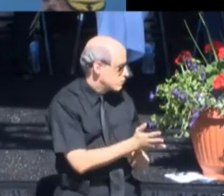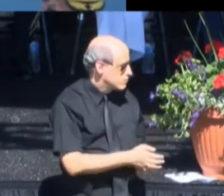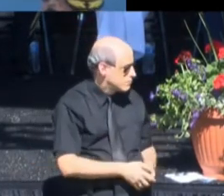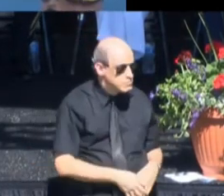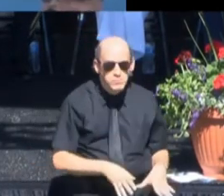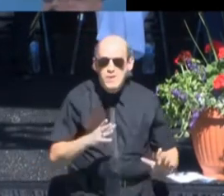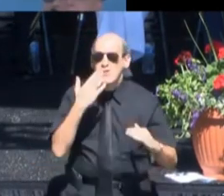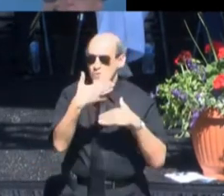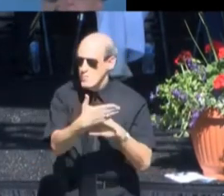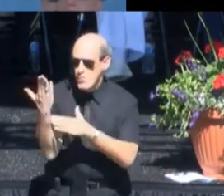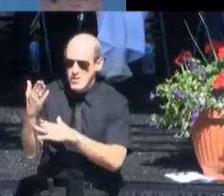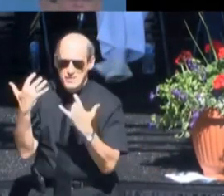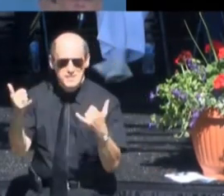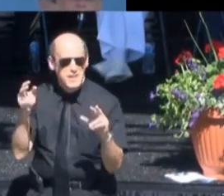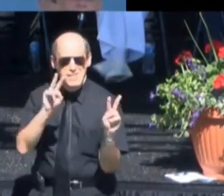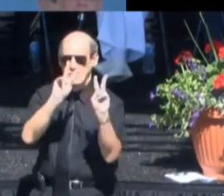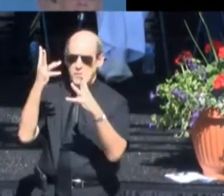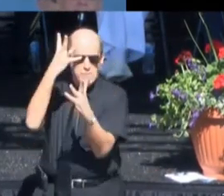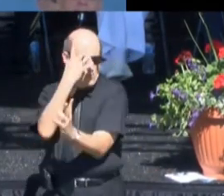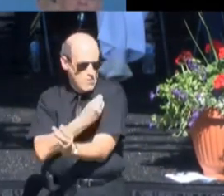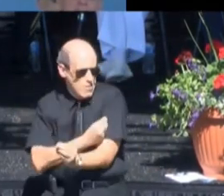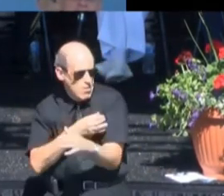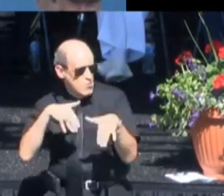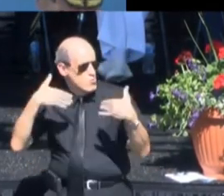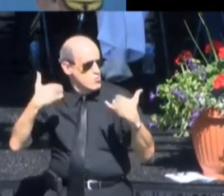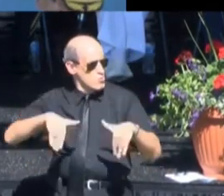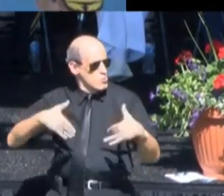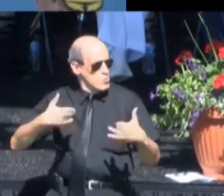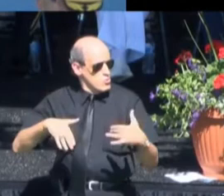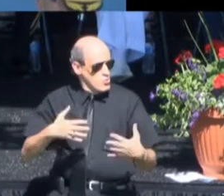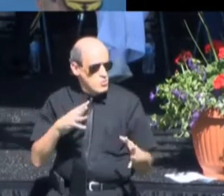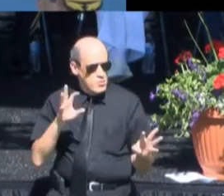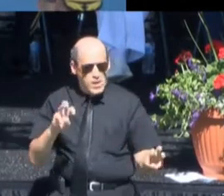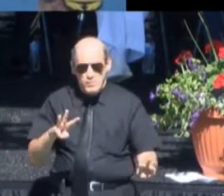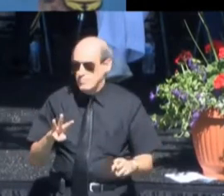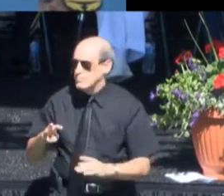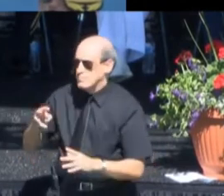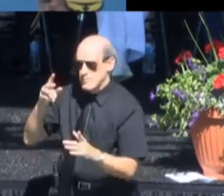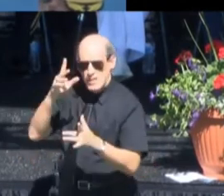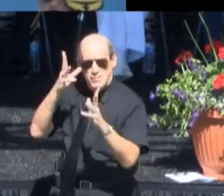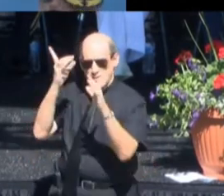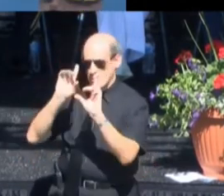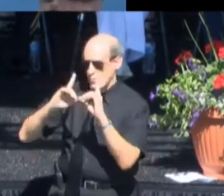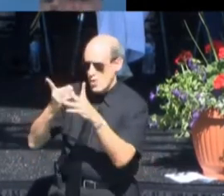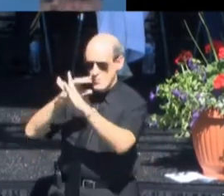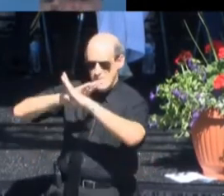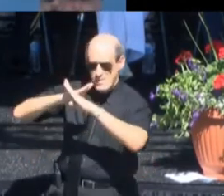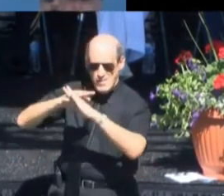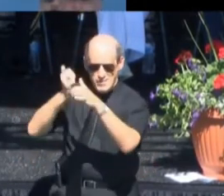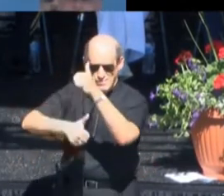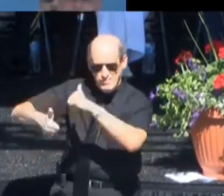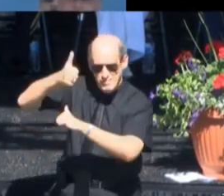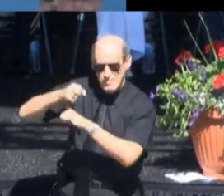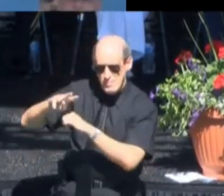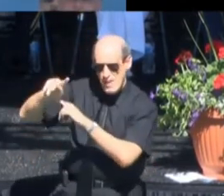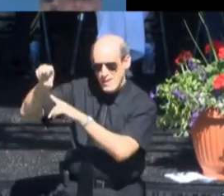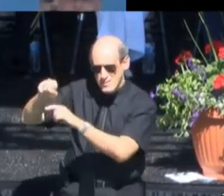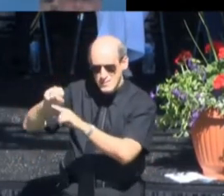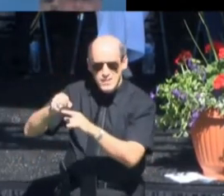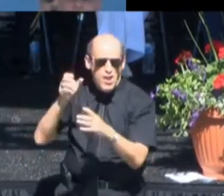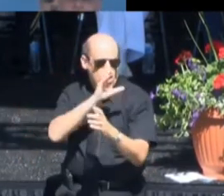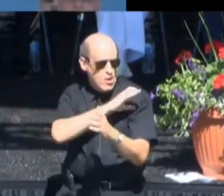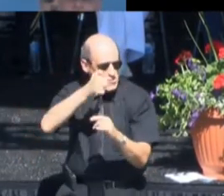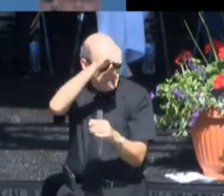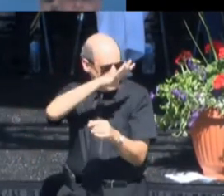Good morning. What a beautiful day. What a beautiful day. Secretary Mattis, Congressman Swazi,